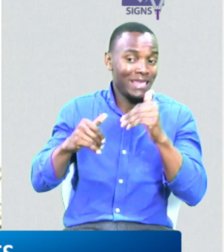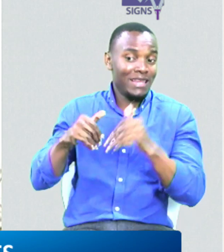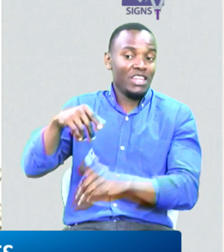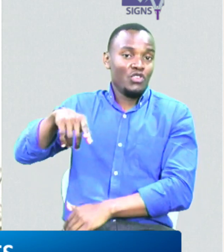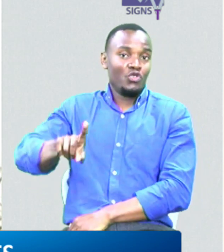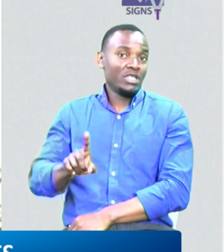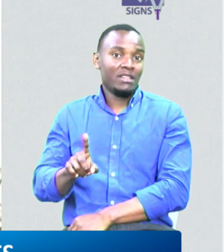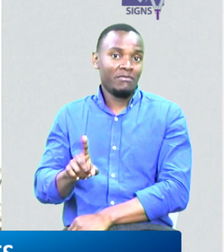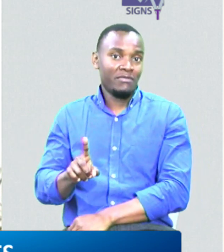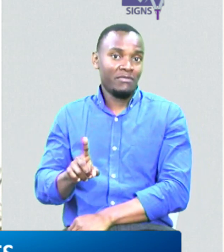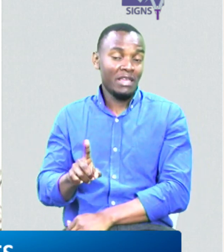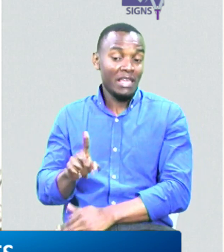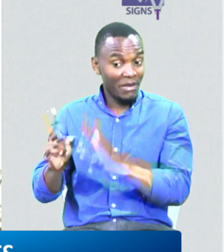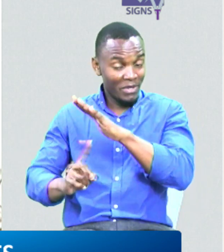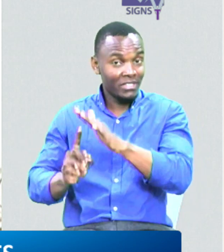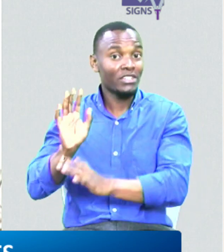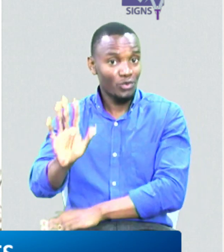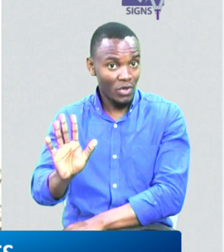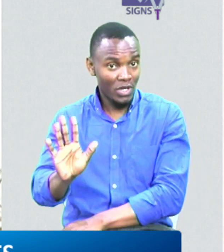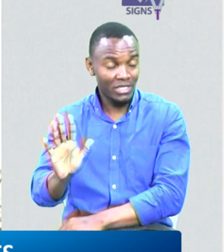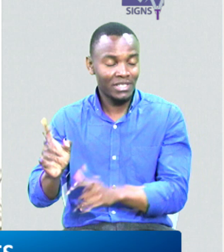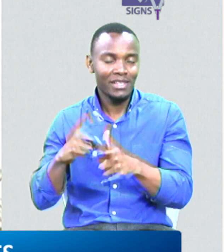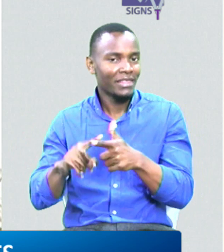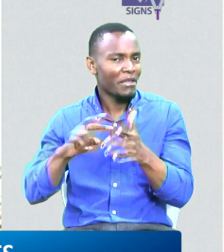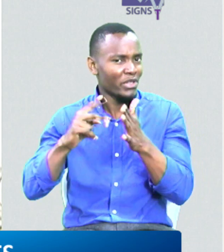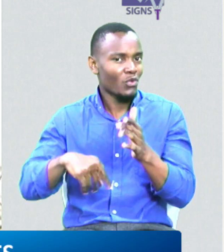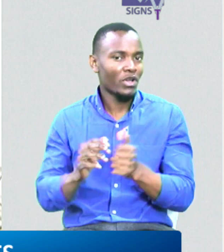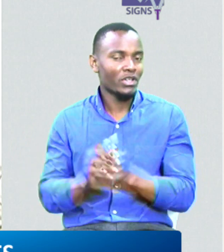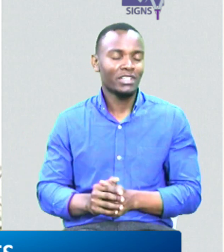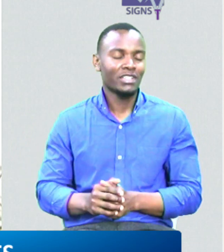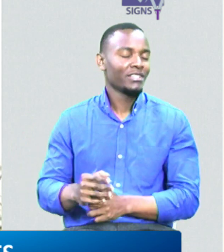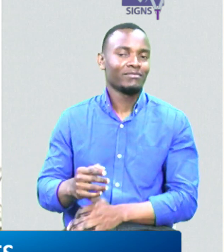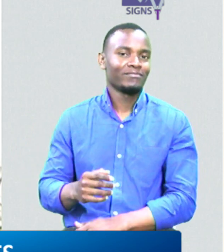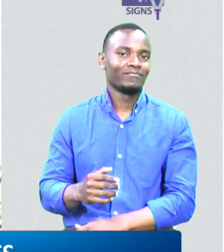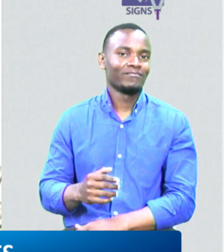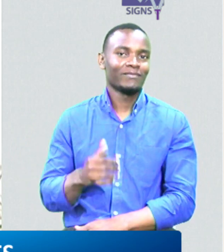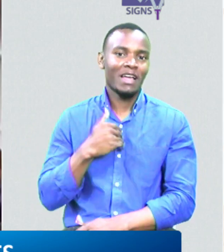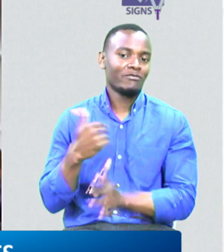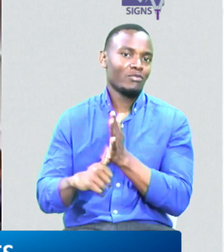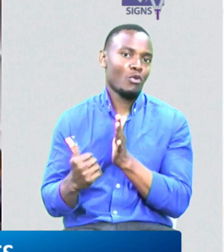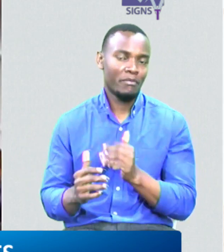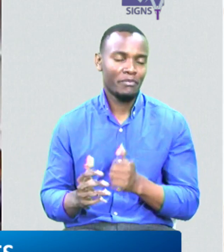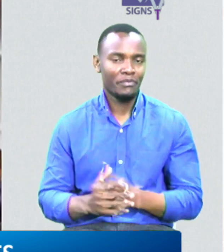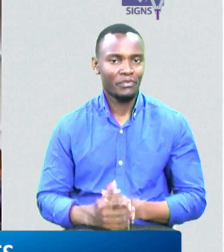your ministries or departments. You have very scanty information.